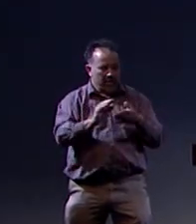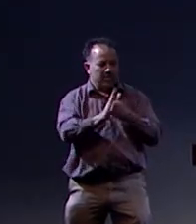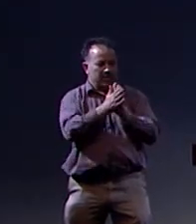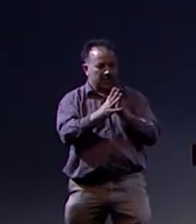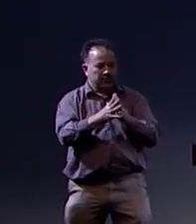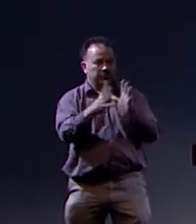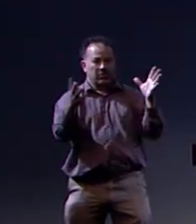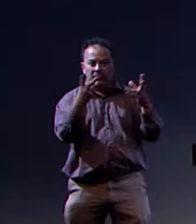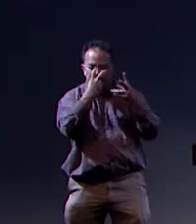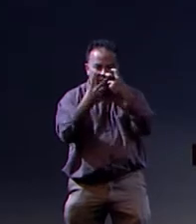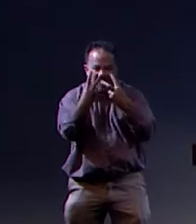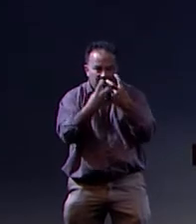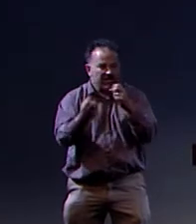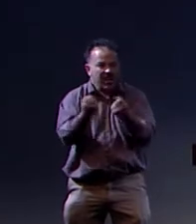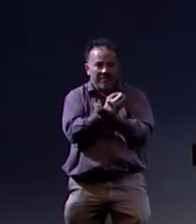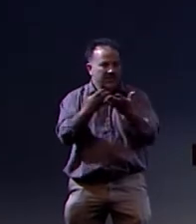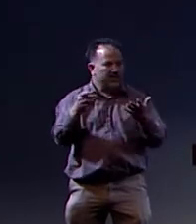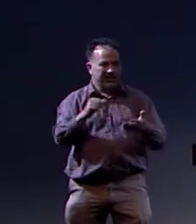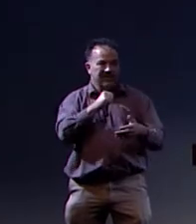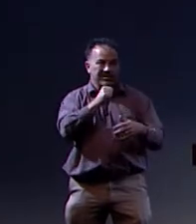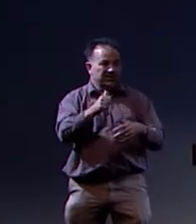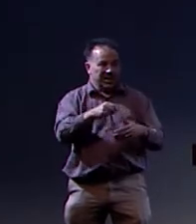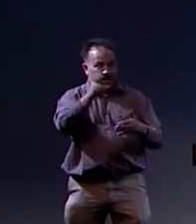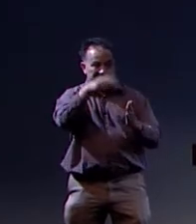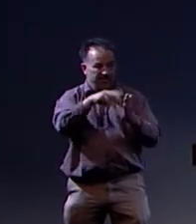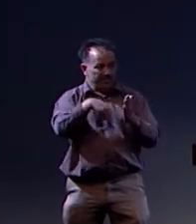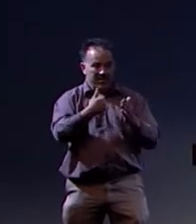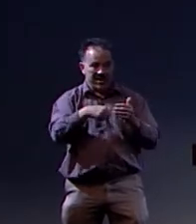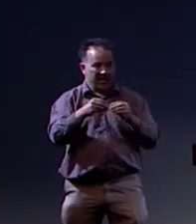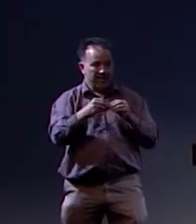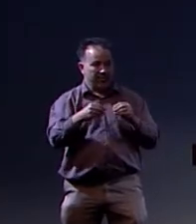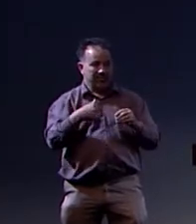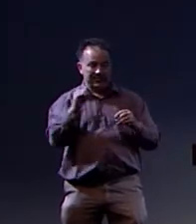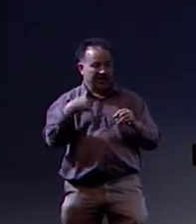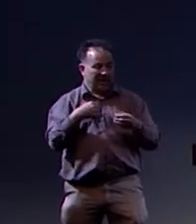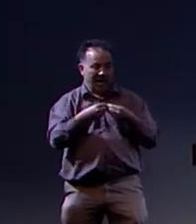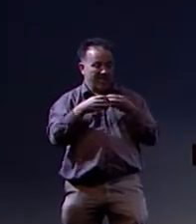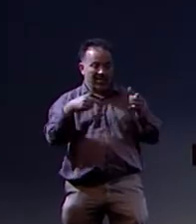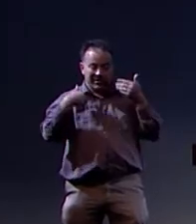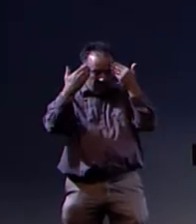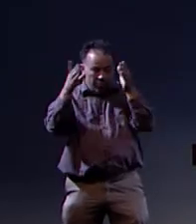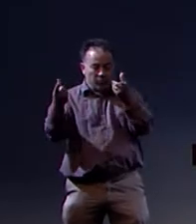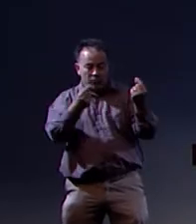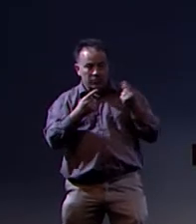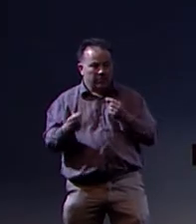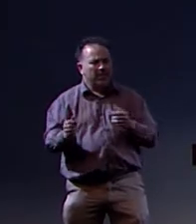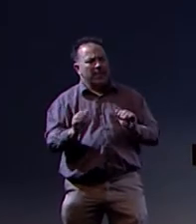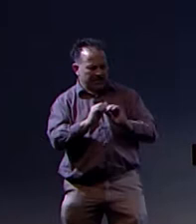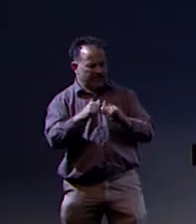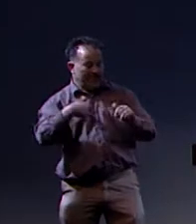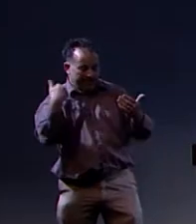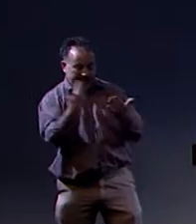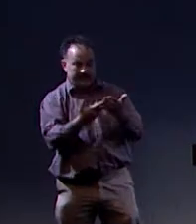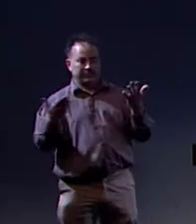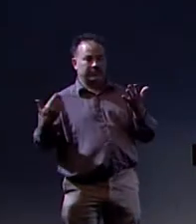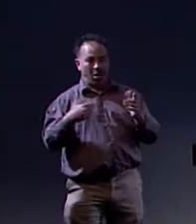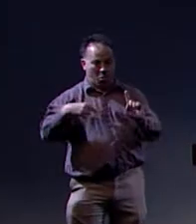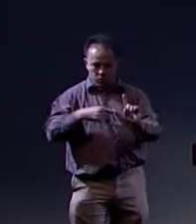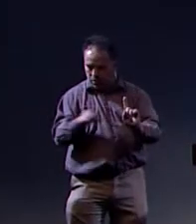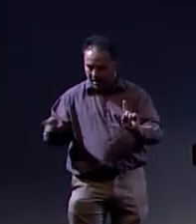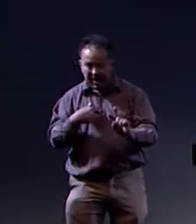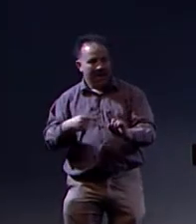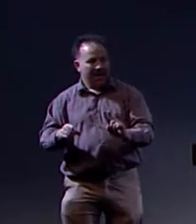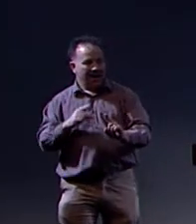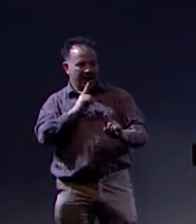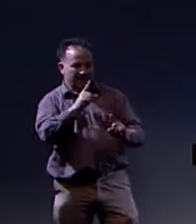distrustful of everything that she doesn't even bother reading. It's like, I'm lost. I don't know what to do. So how did I get here? I was actually a